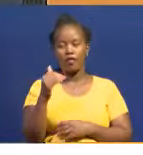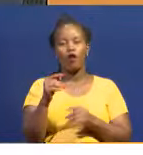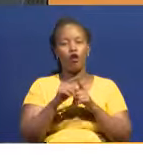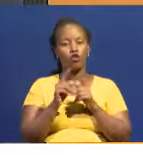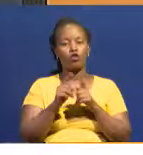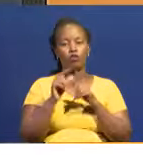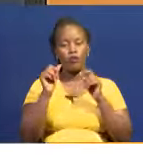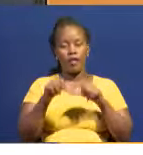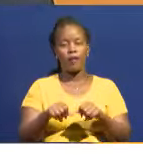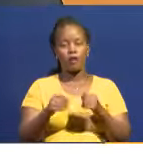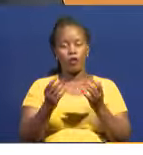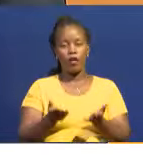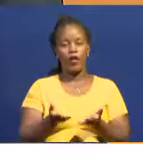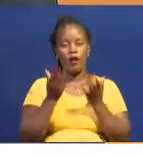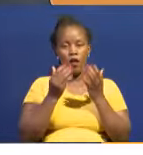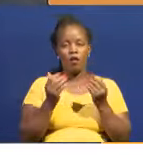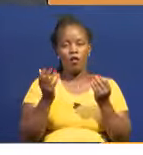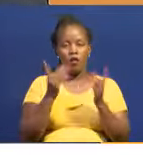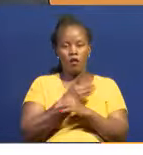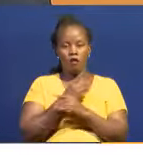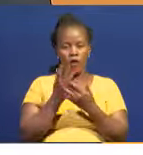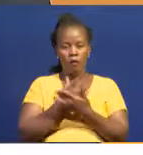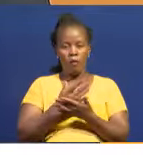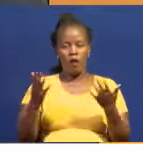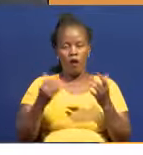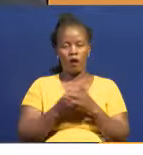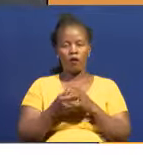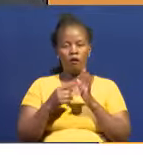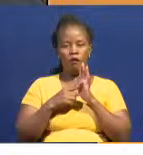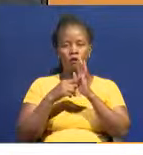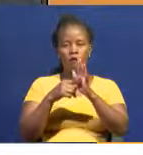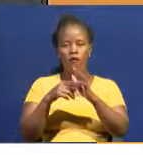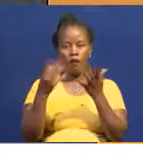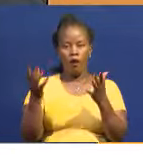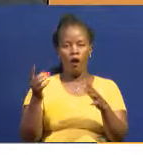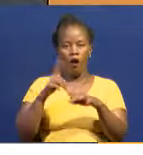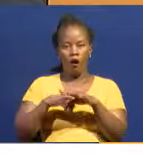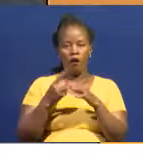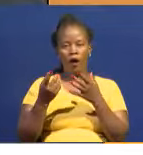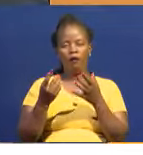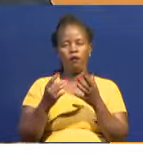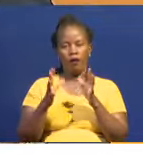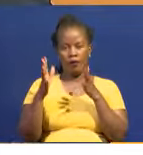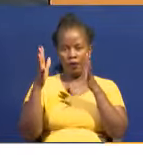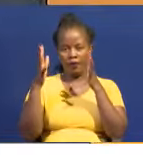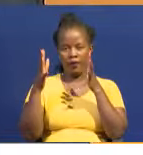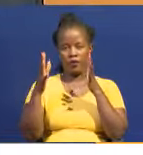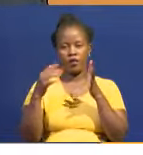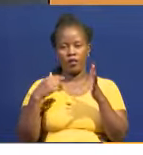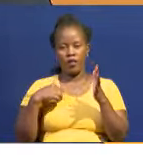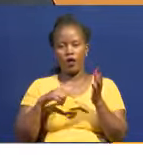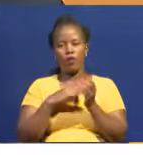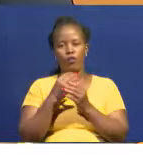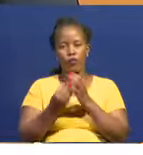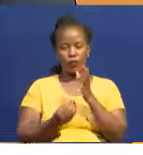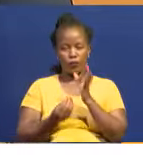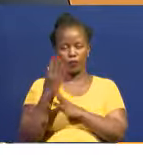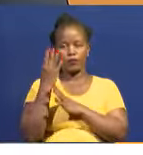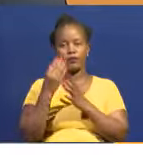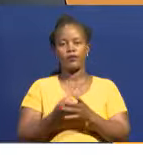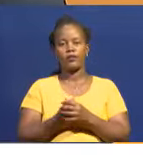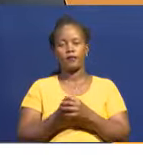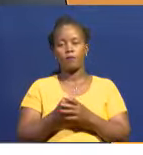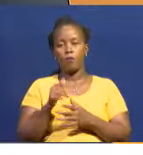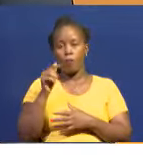enhance products. For example, during anniversary, we'll be unveiling a product we're calling Bridge. So this will